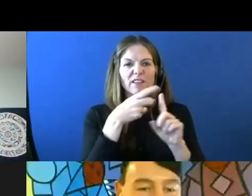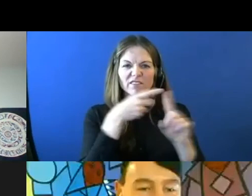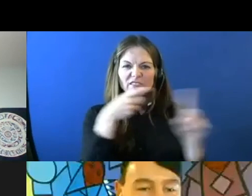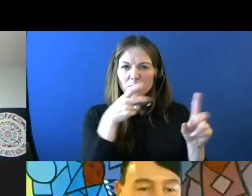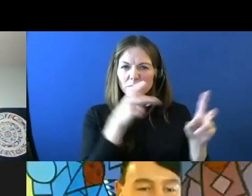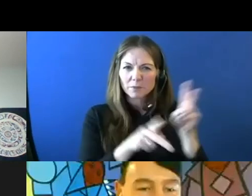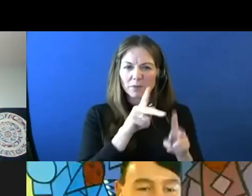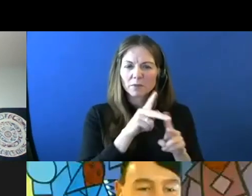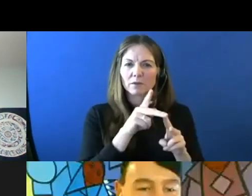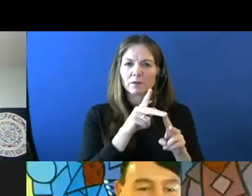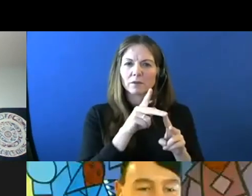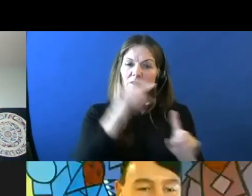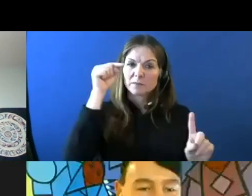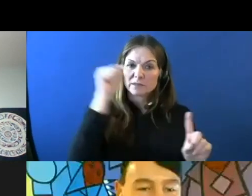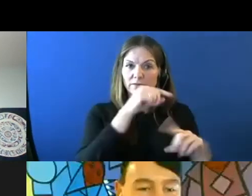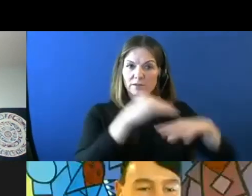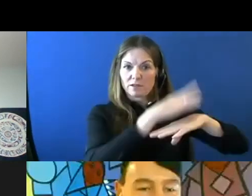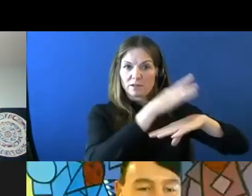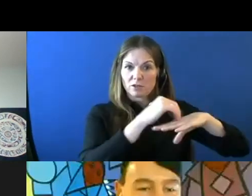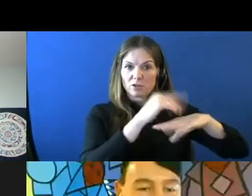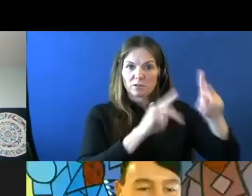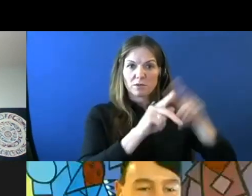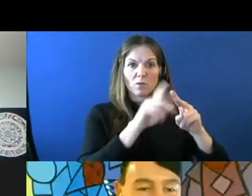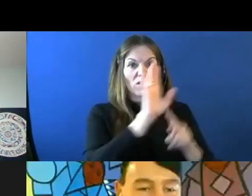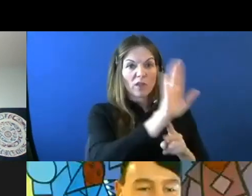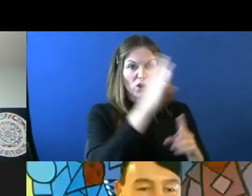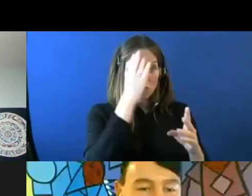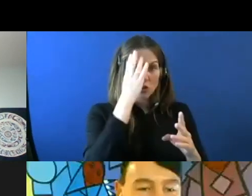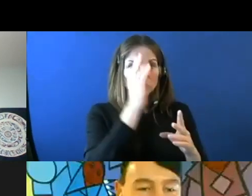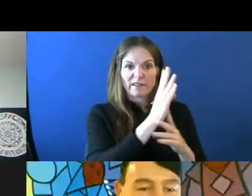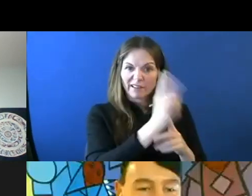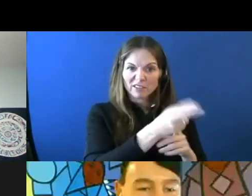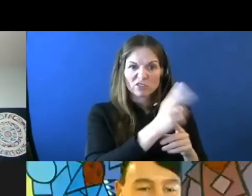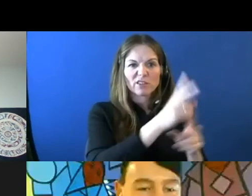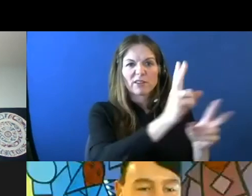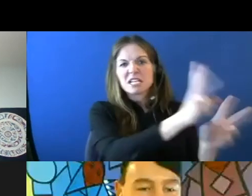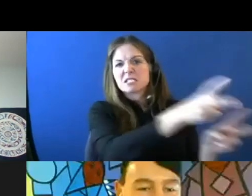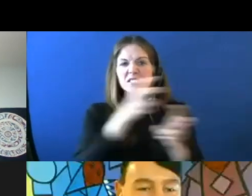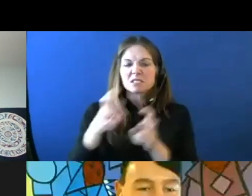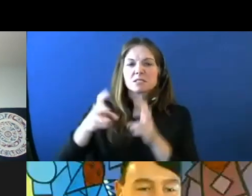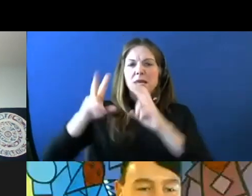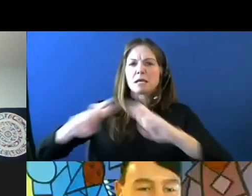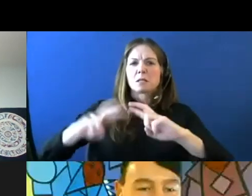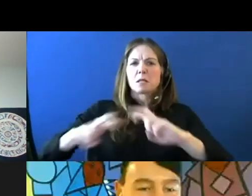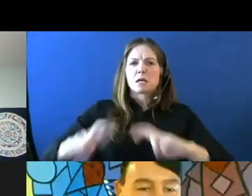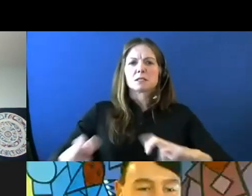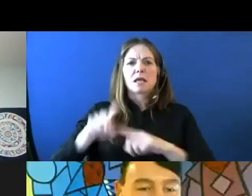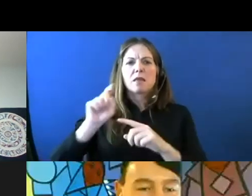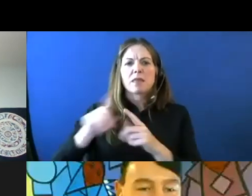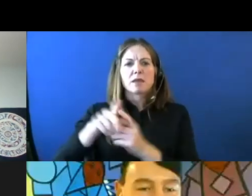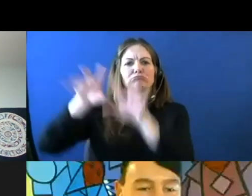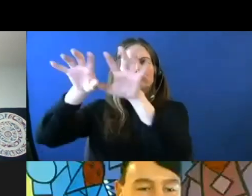the Indigenous population, and then just doing what we want with it, analyzing it and telling the story whichever way.